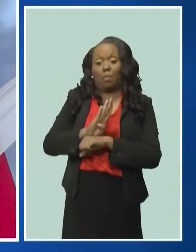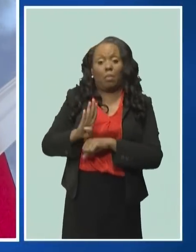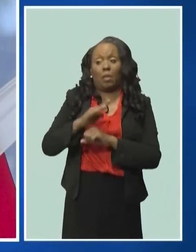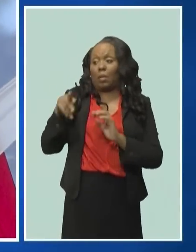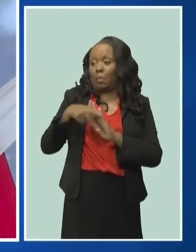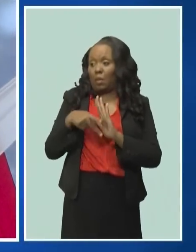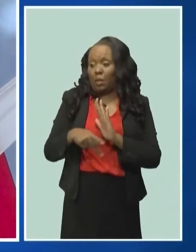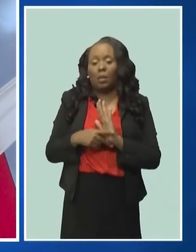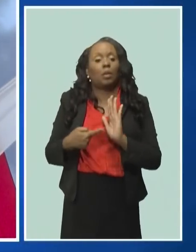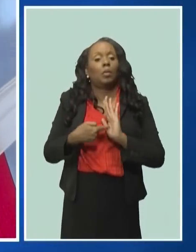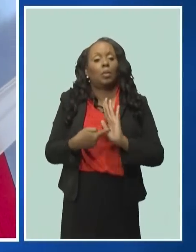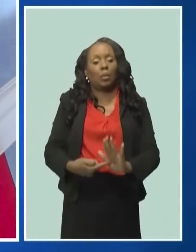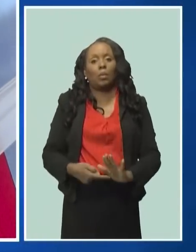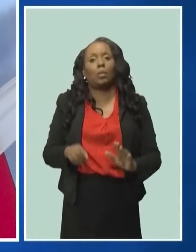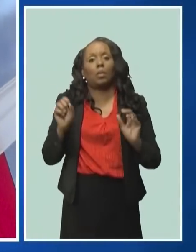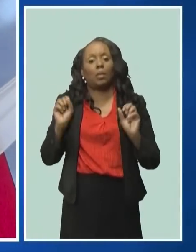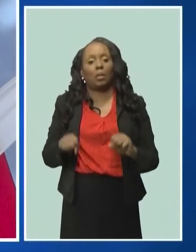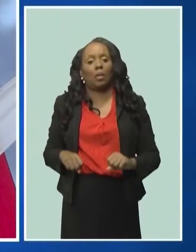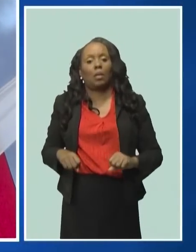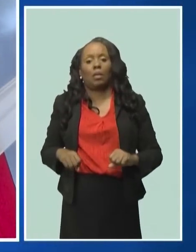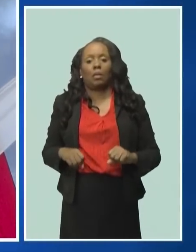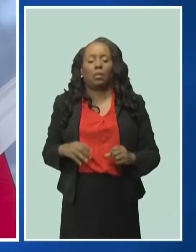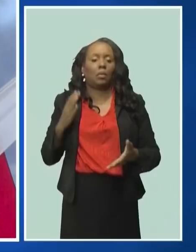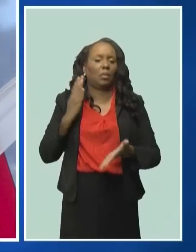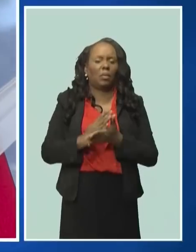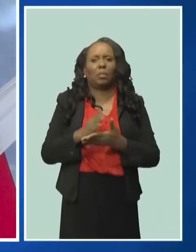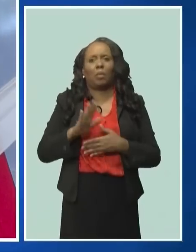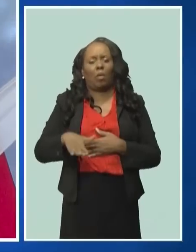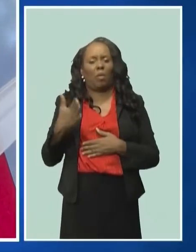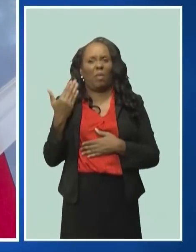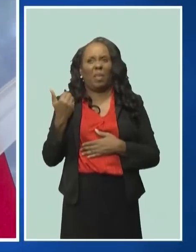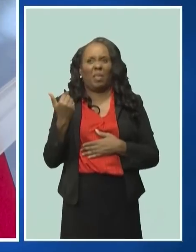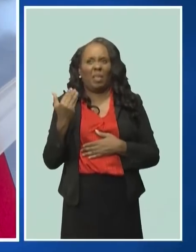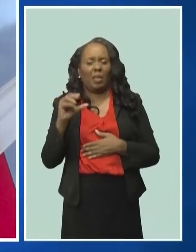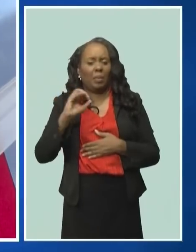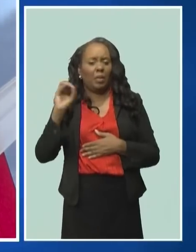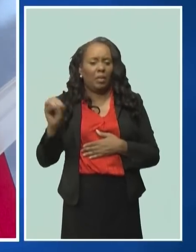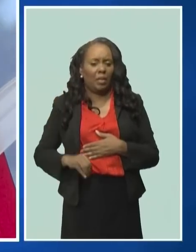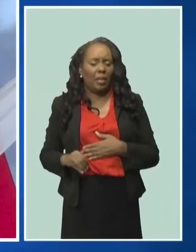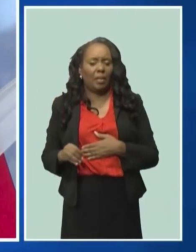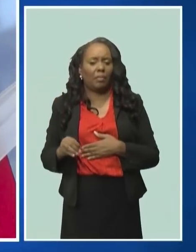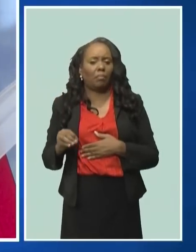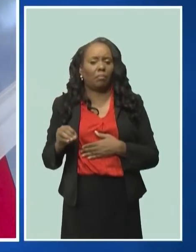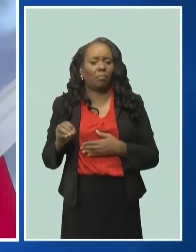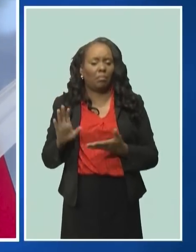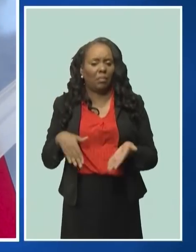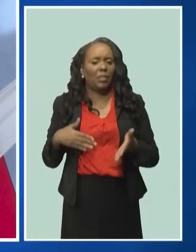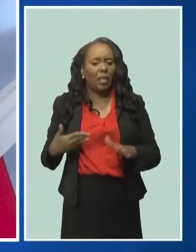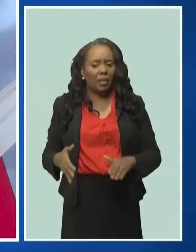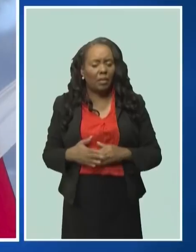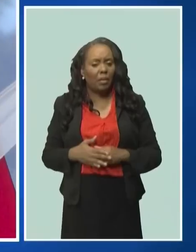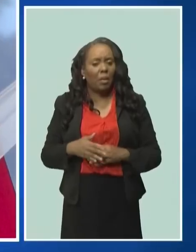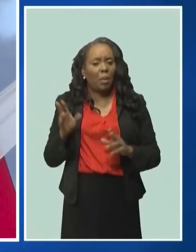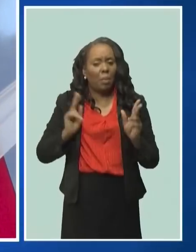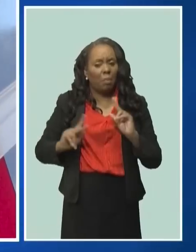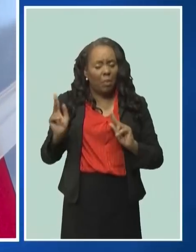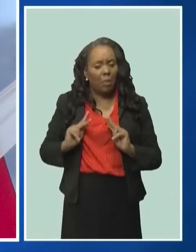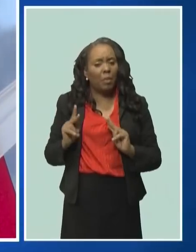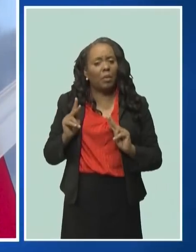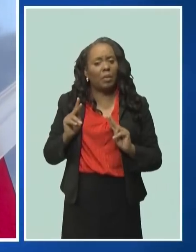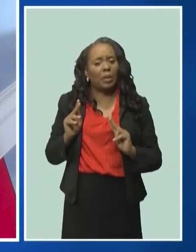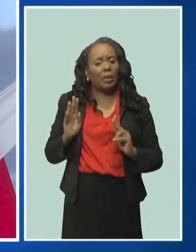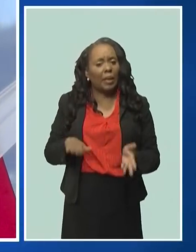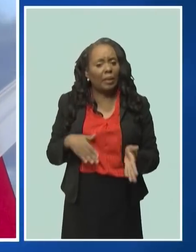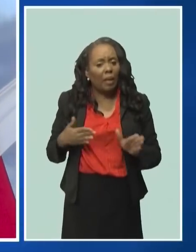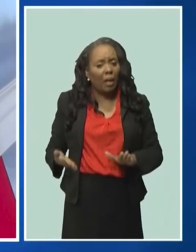projections that it could prevent at least 16% of deaths from diet-related NCDs and save US